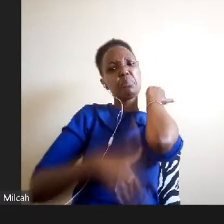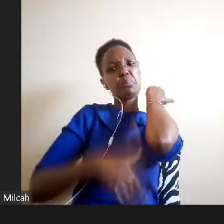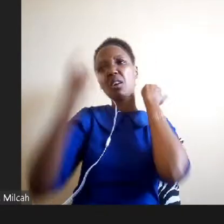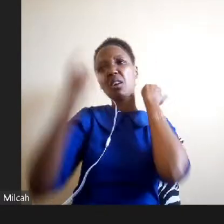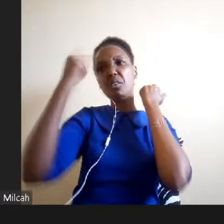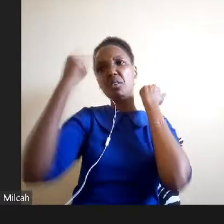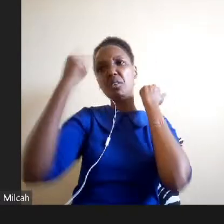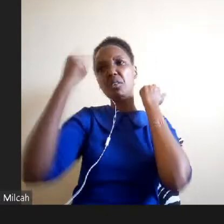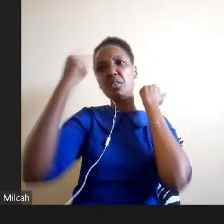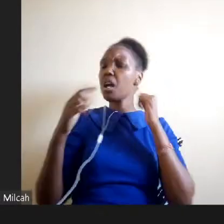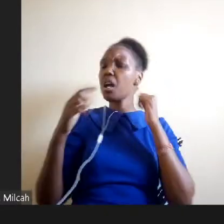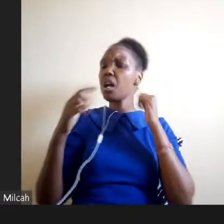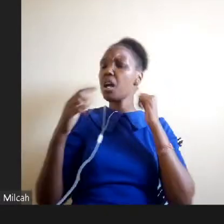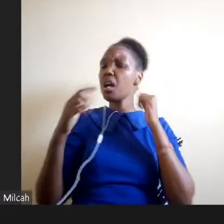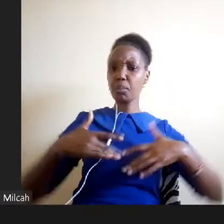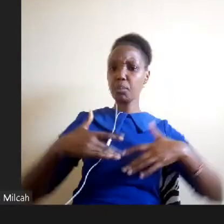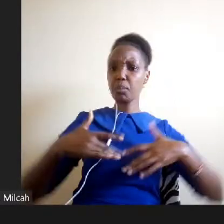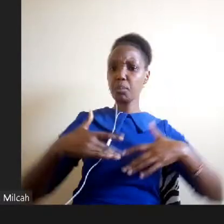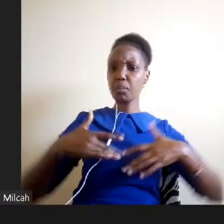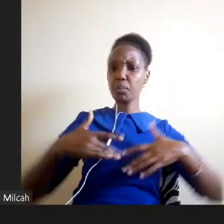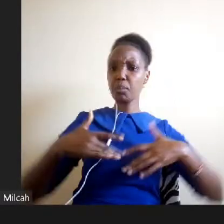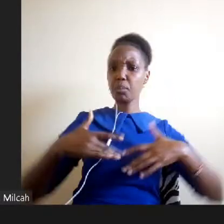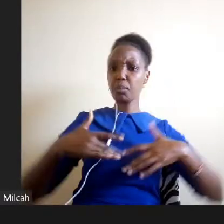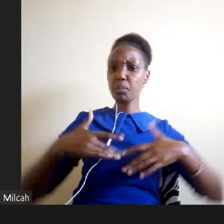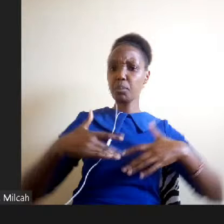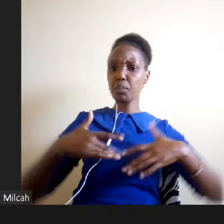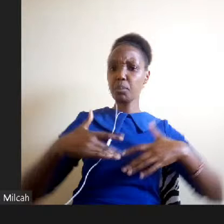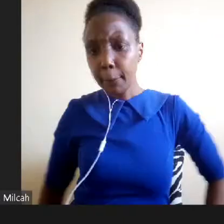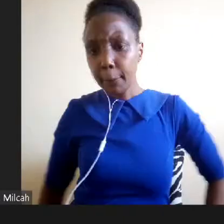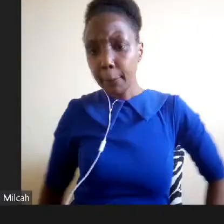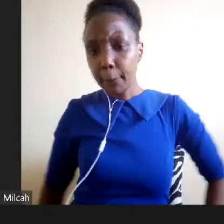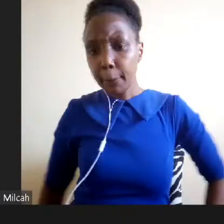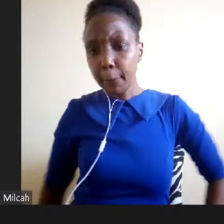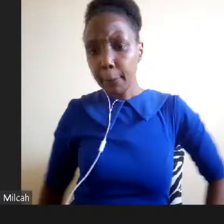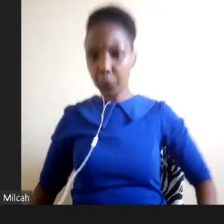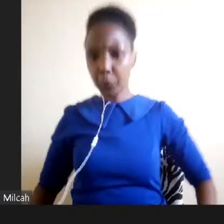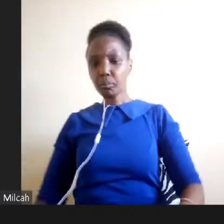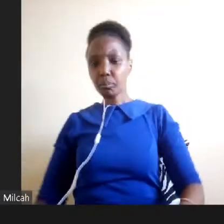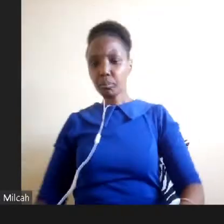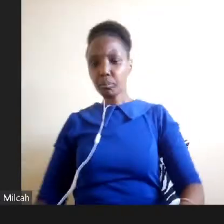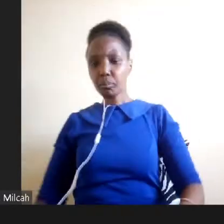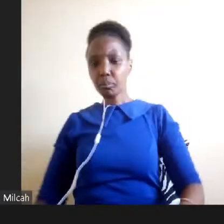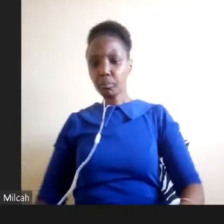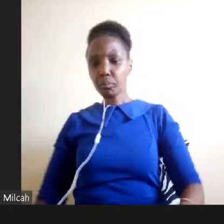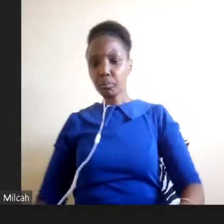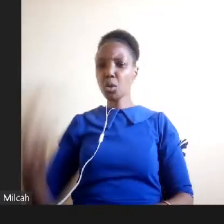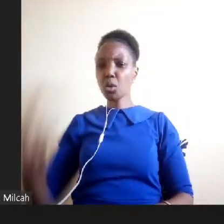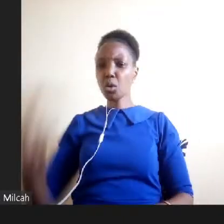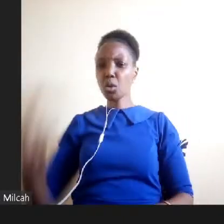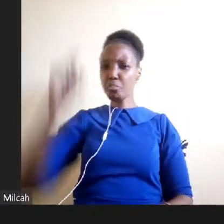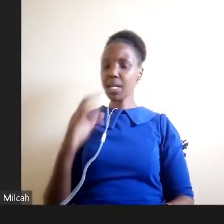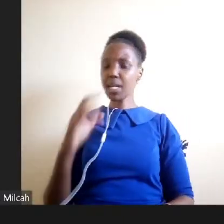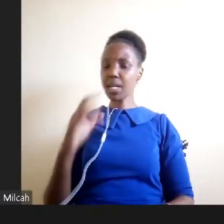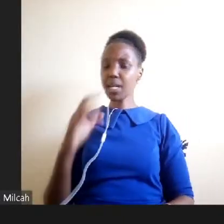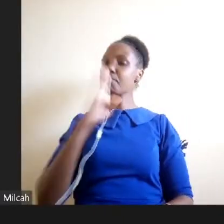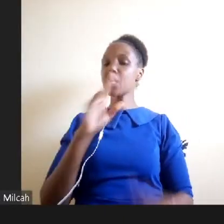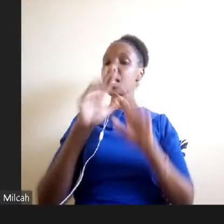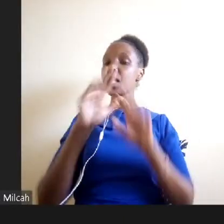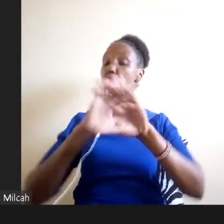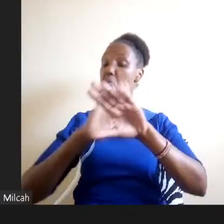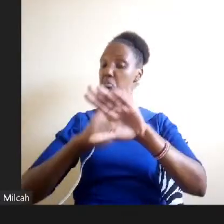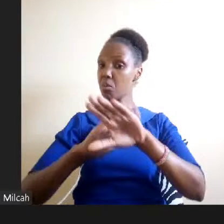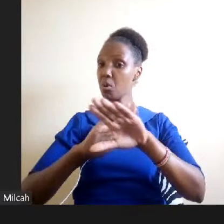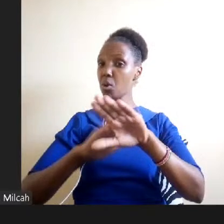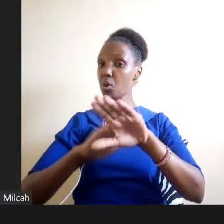could actually be tantamount to even crime along the way. So we need to be able to start even showing our children, as much as we are giving